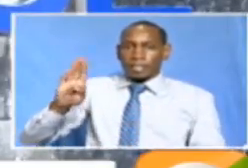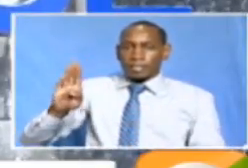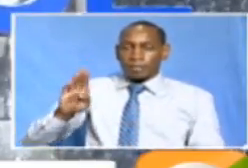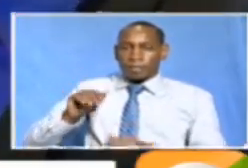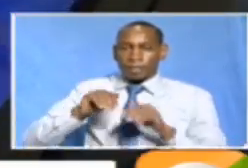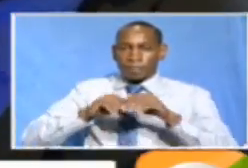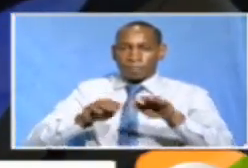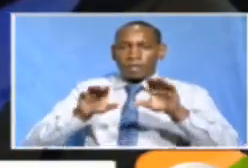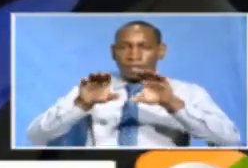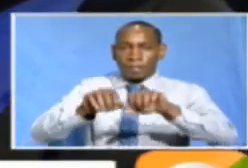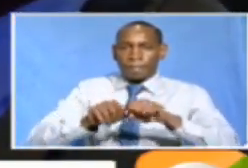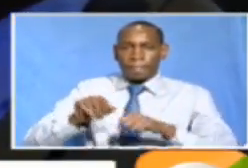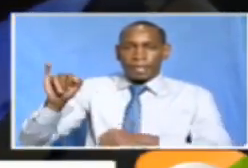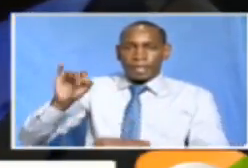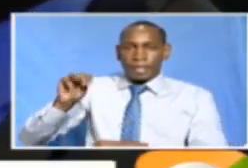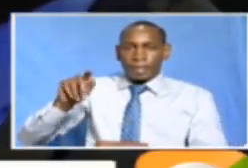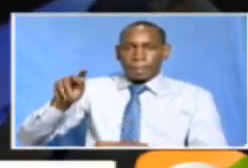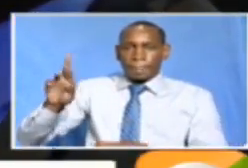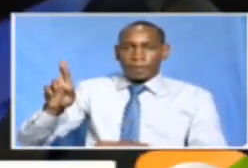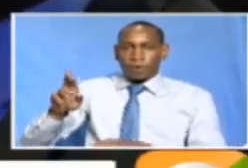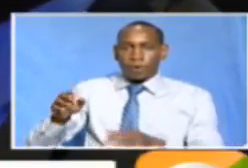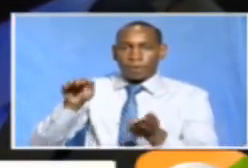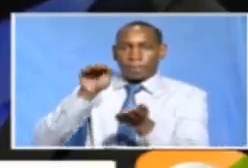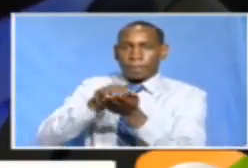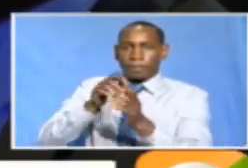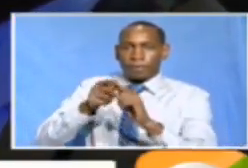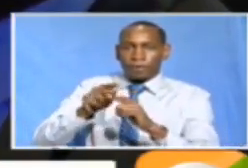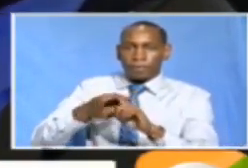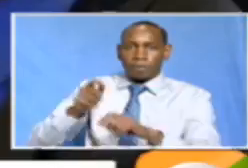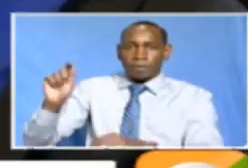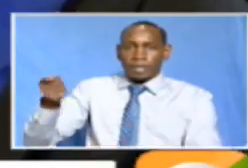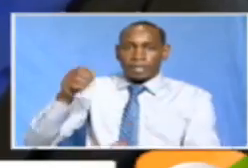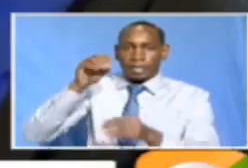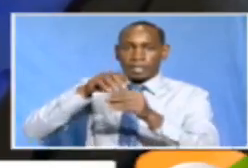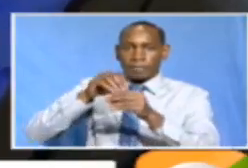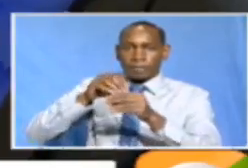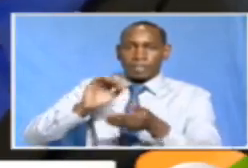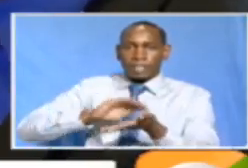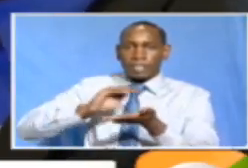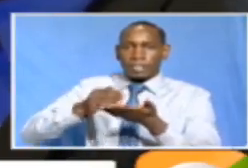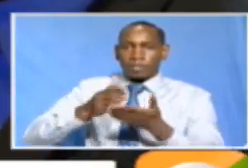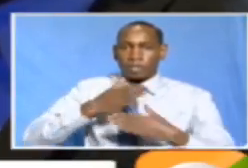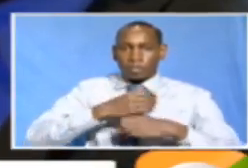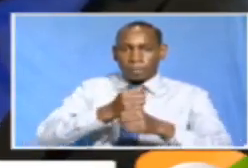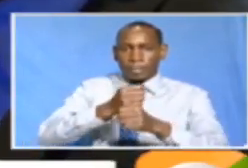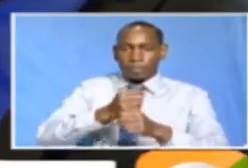acquire beleaguered Imperial Bank from the Kenya Deposit Insurance Corporation. Faisal Ahmed, Citizen TV.